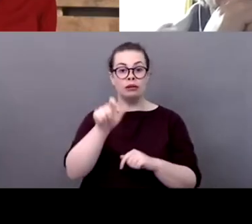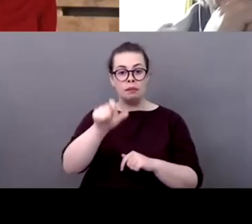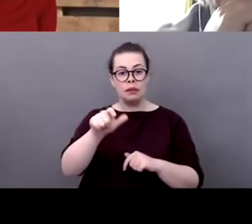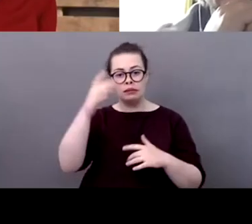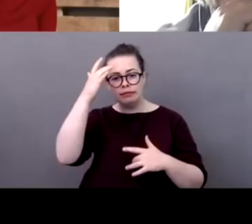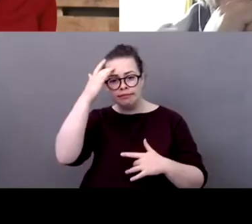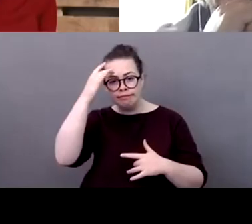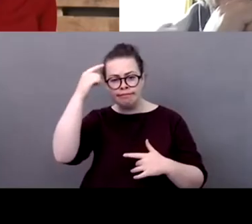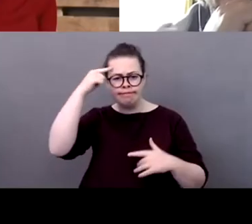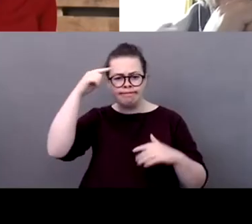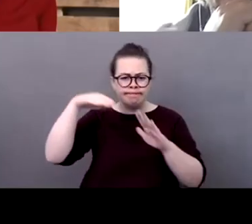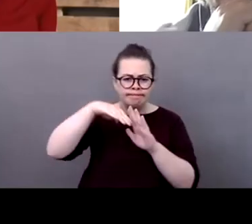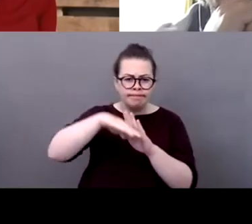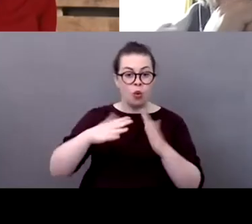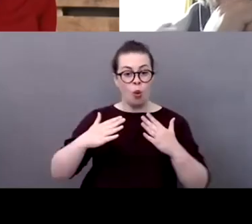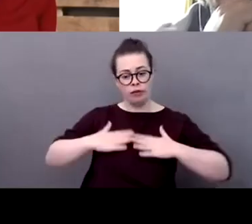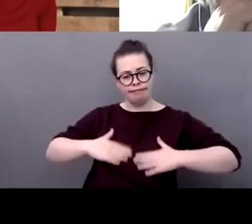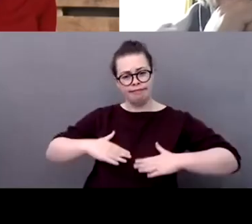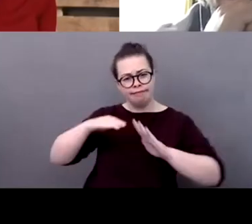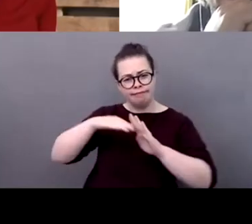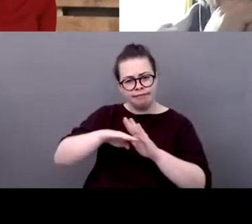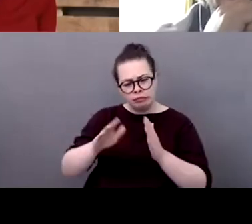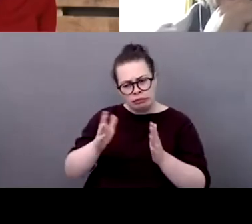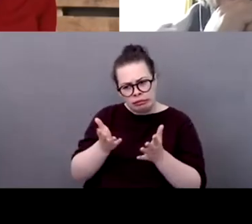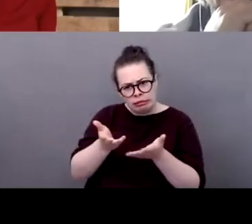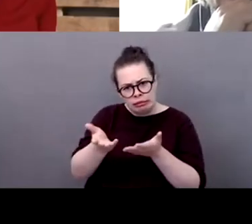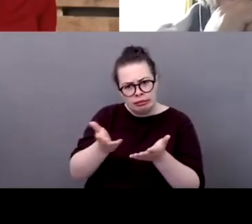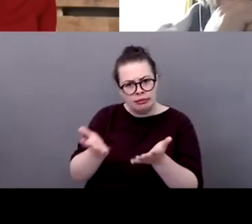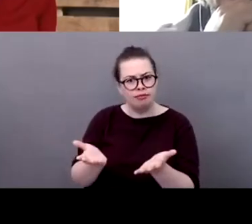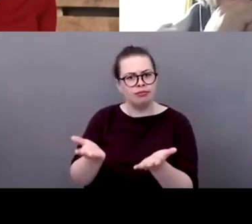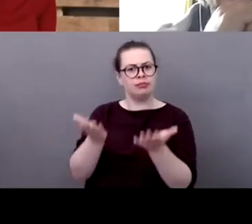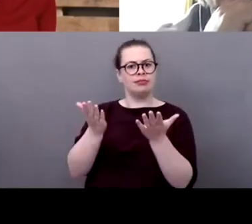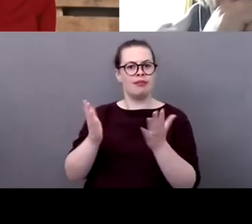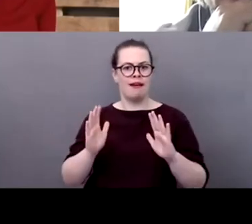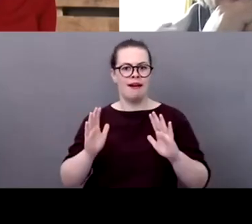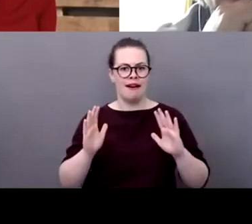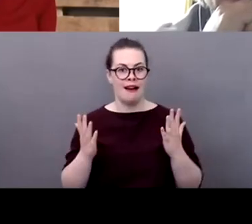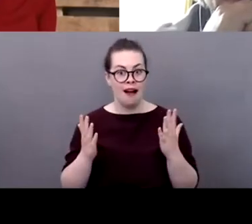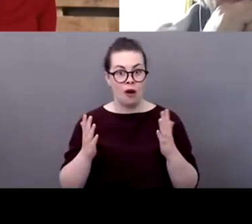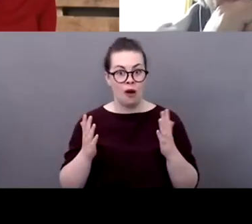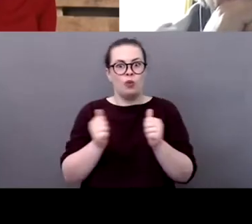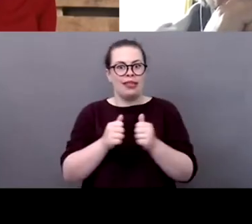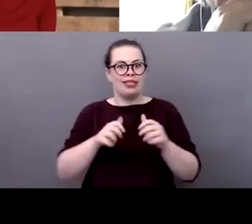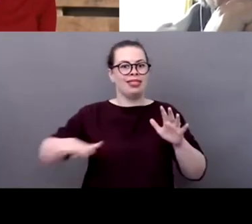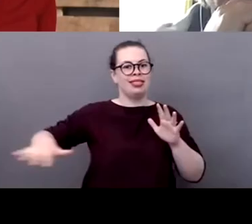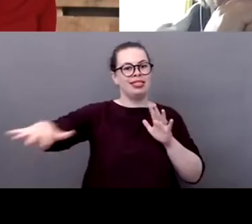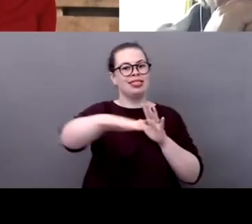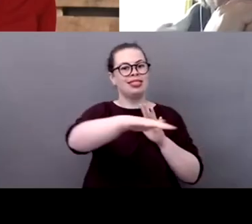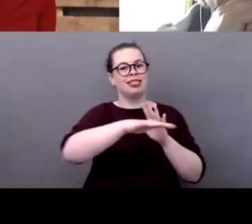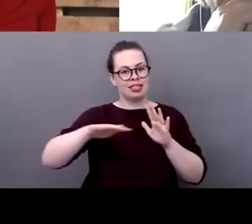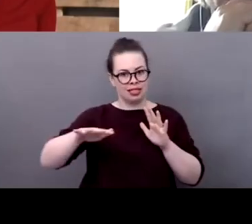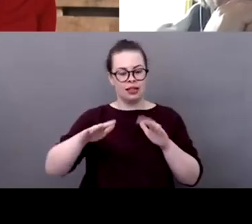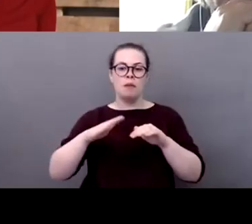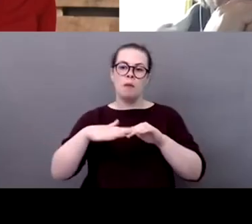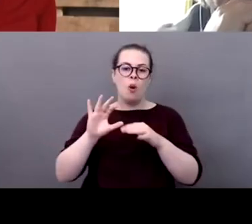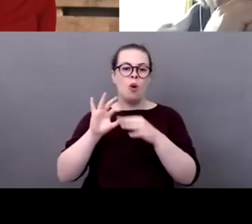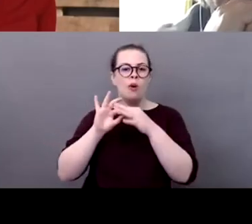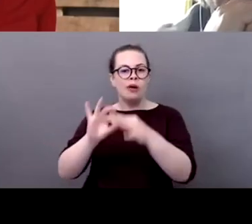and promote greater inclusion and accessibility for people with physical disabilities, adapted in